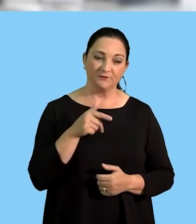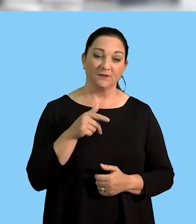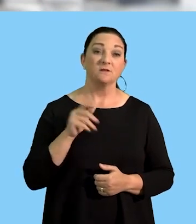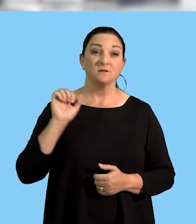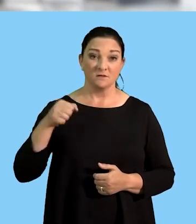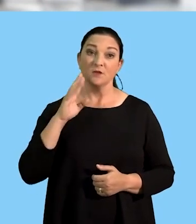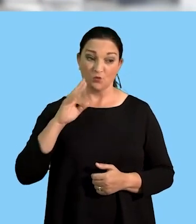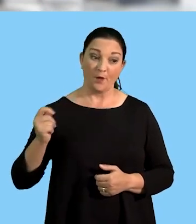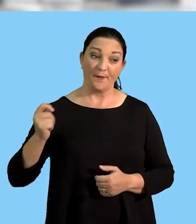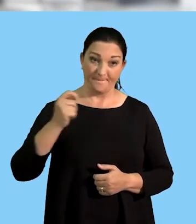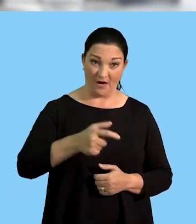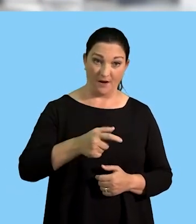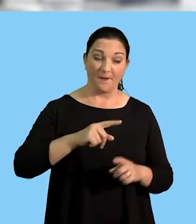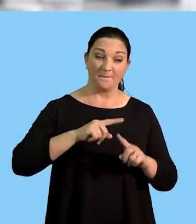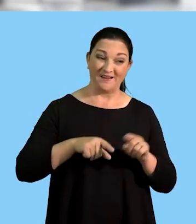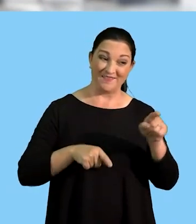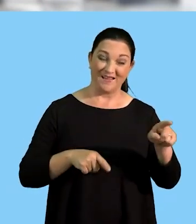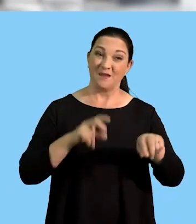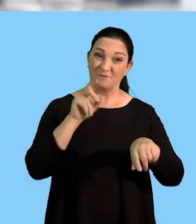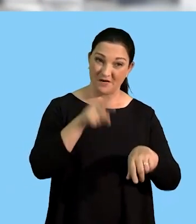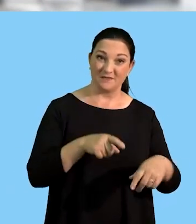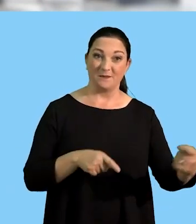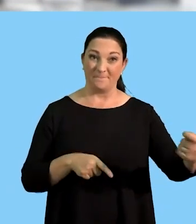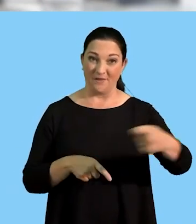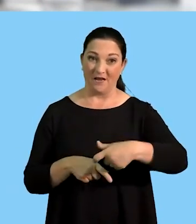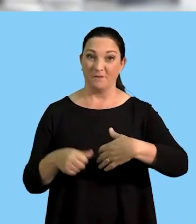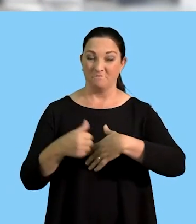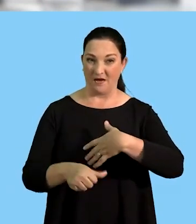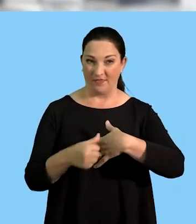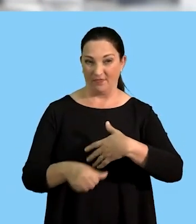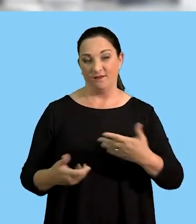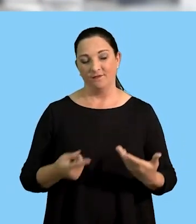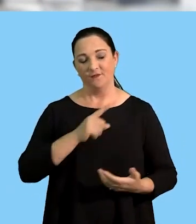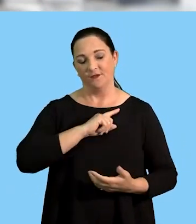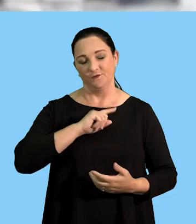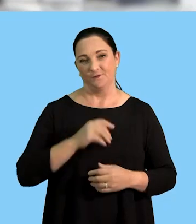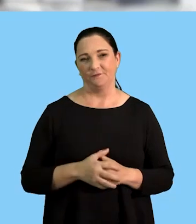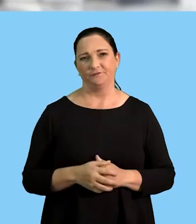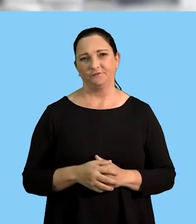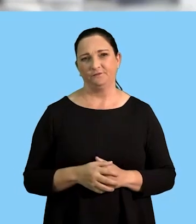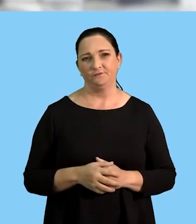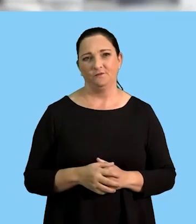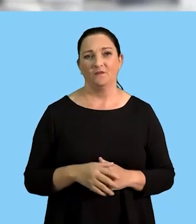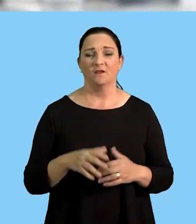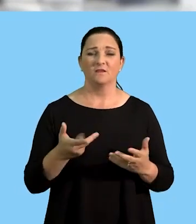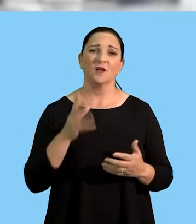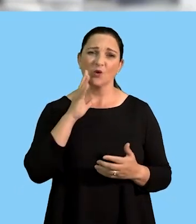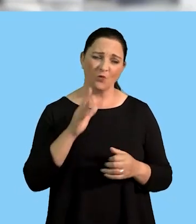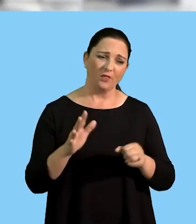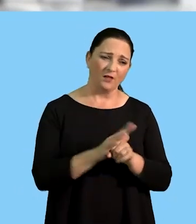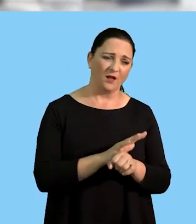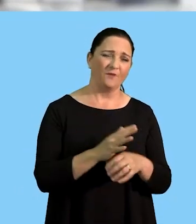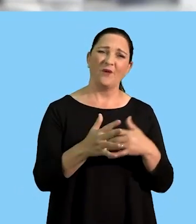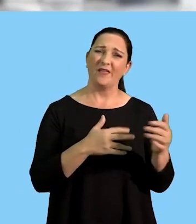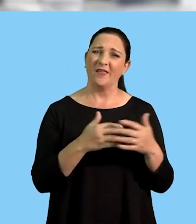insurer will pay the insured because the insured has been paying a premium for any specified event